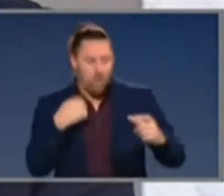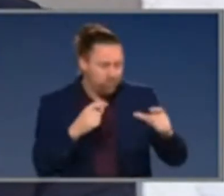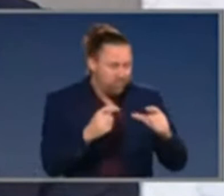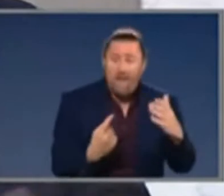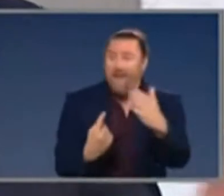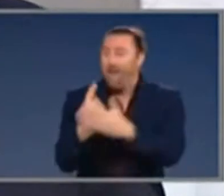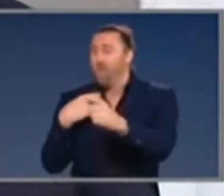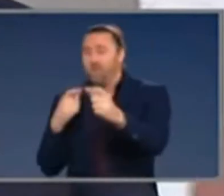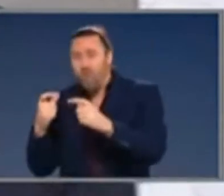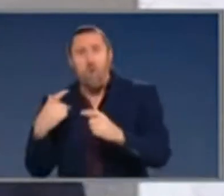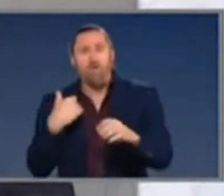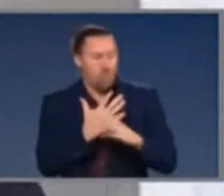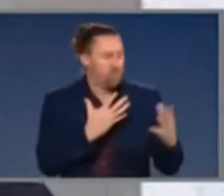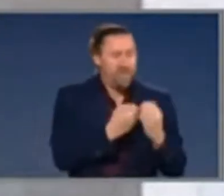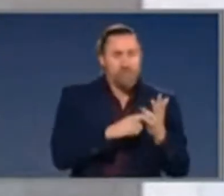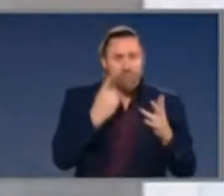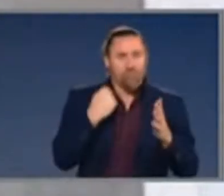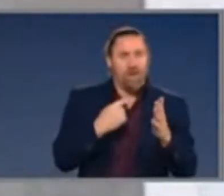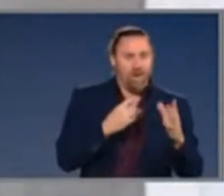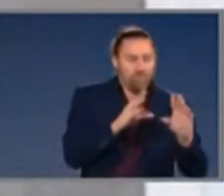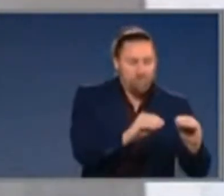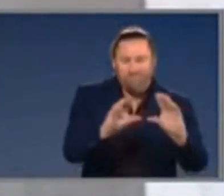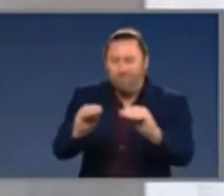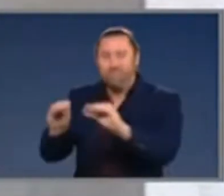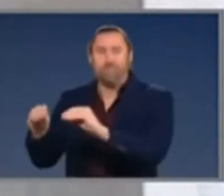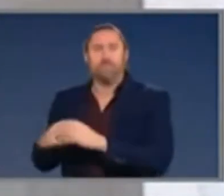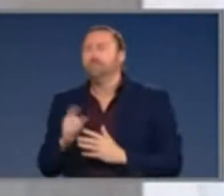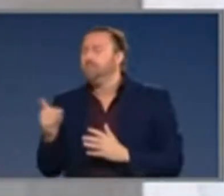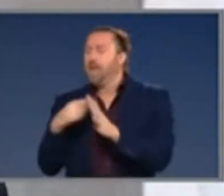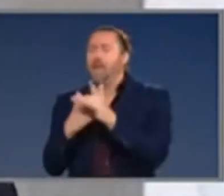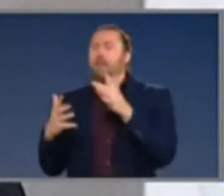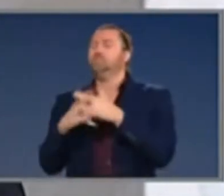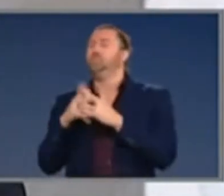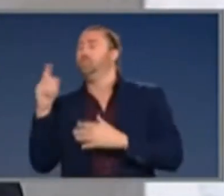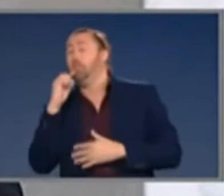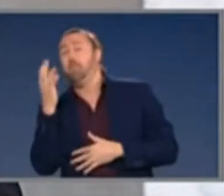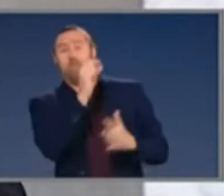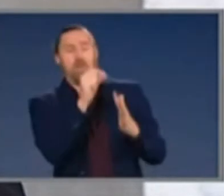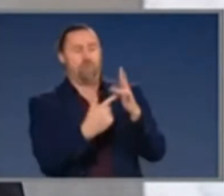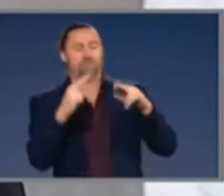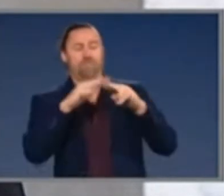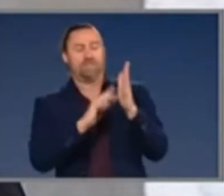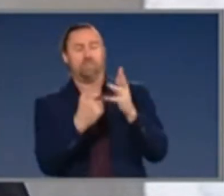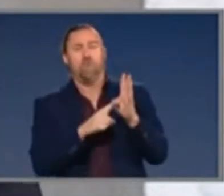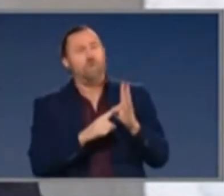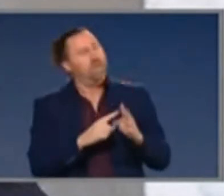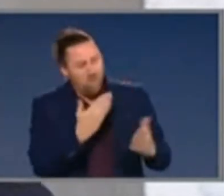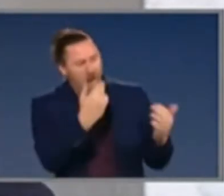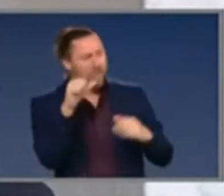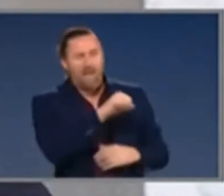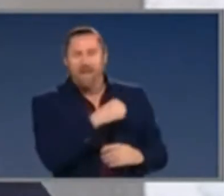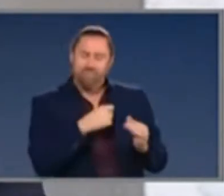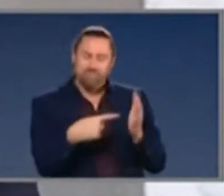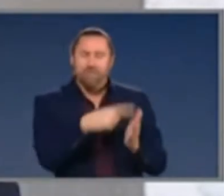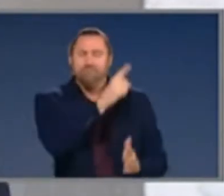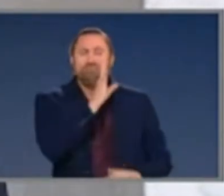to work together to get the right response. We'll come back over here, Andrew, and then Phil. Professor Murphy, welcome back. I bet you've missed us.